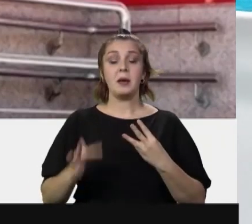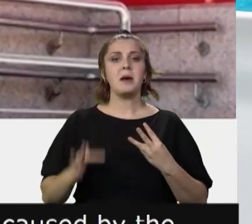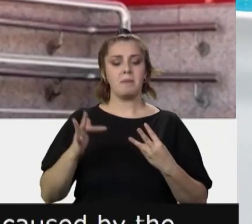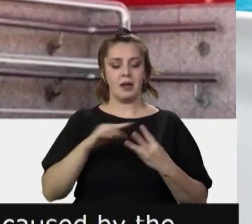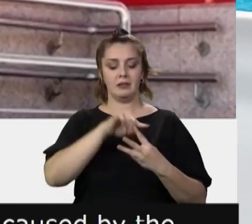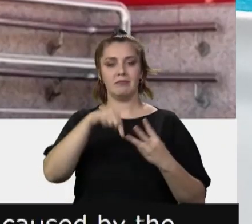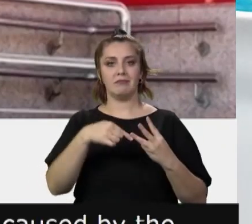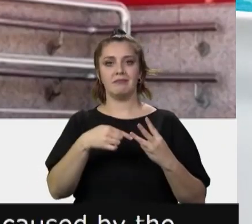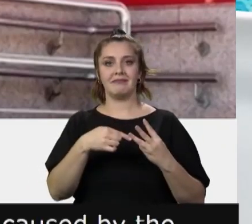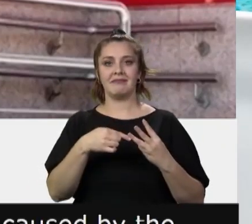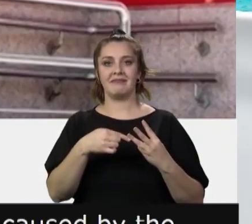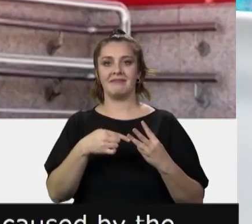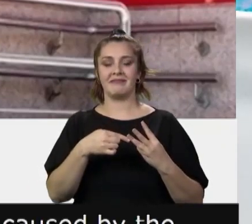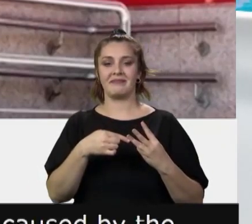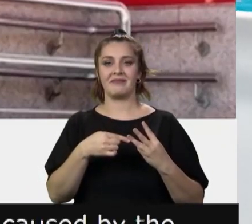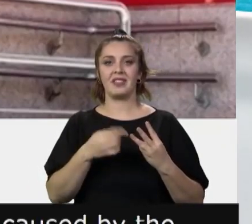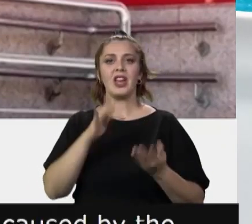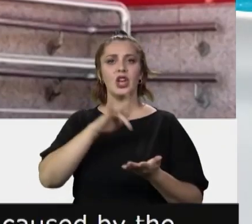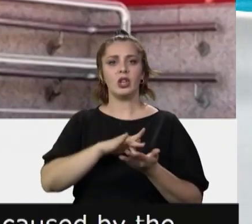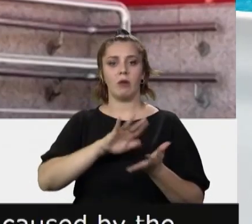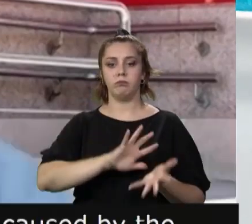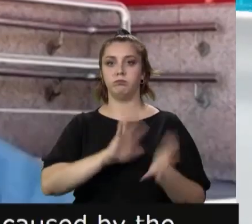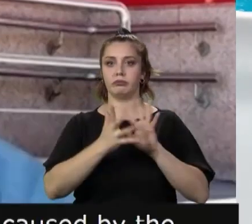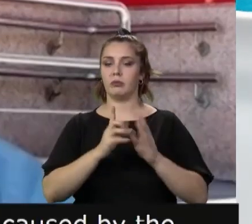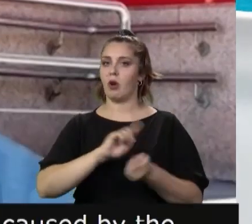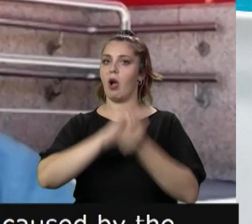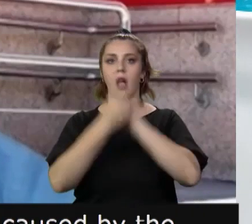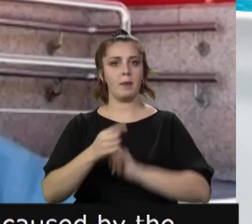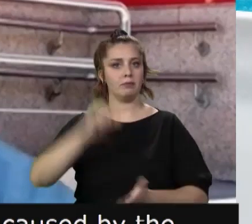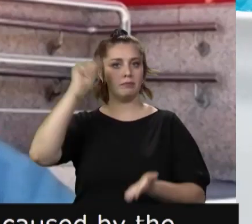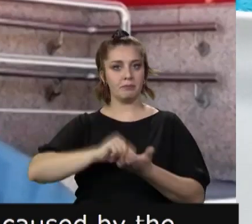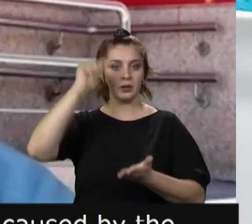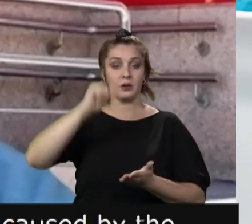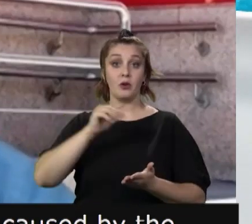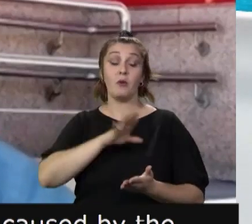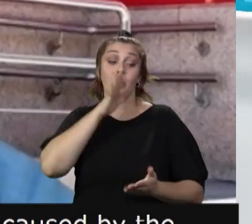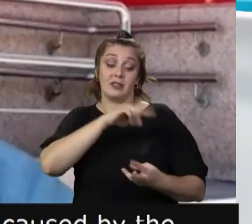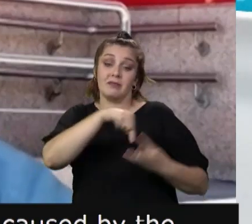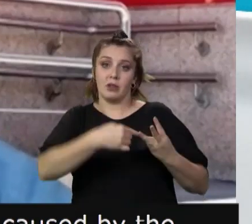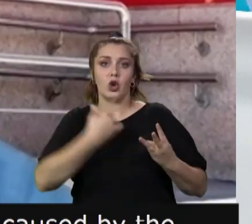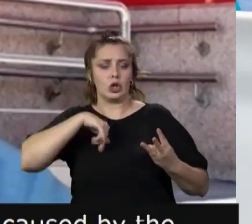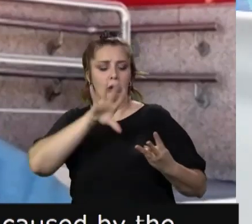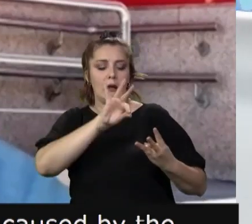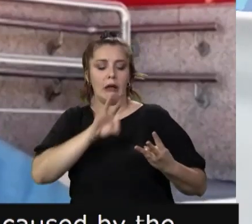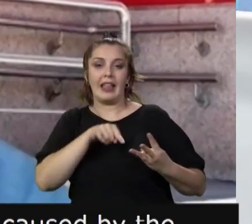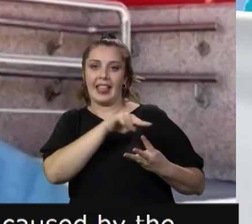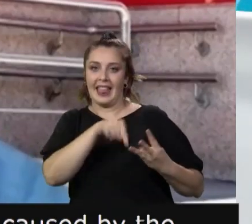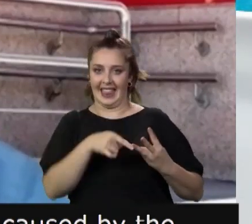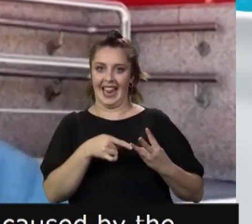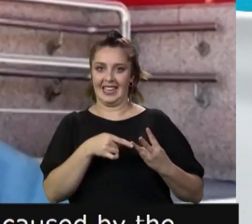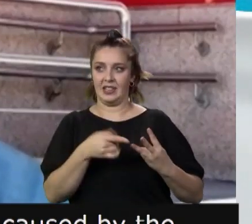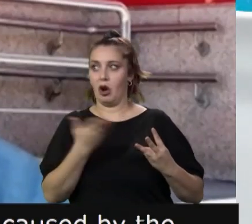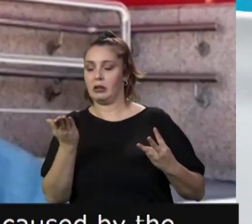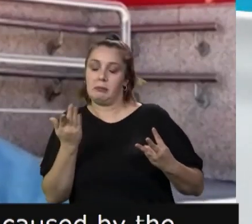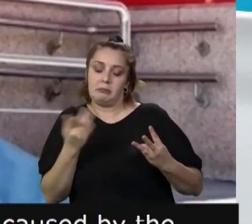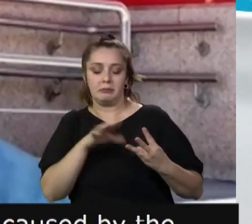there were three key areas that have experienced a quick evolution.